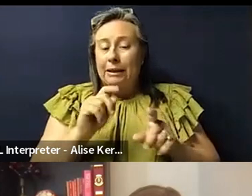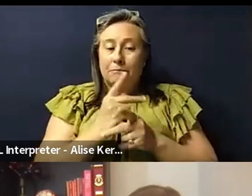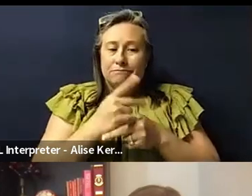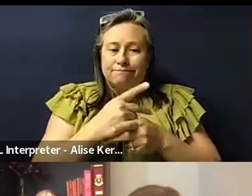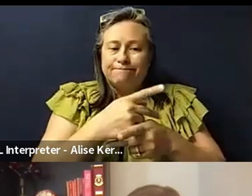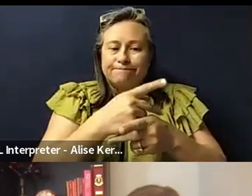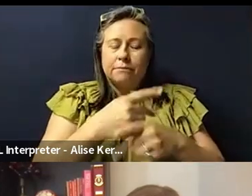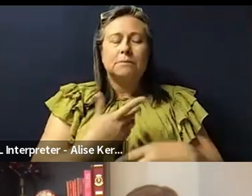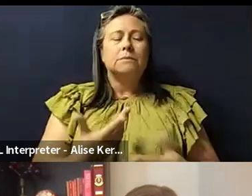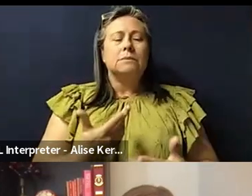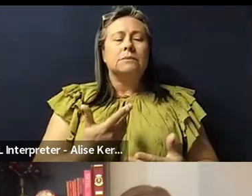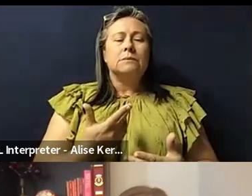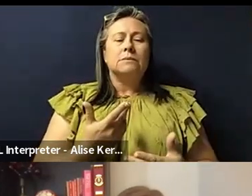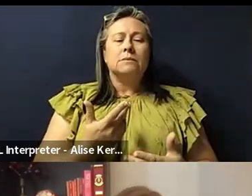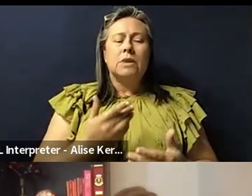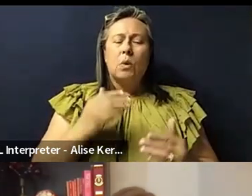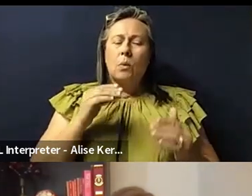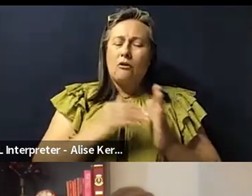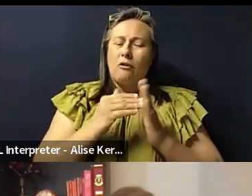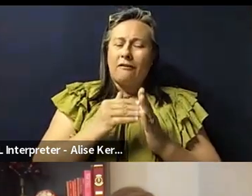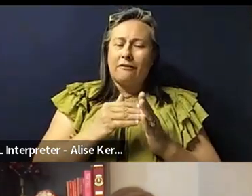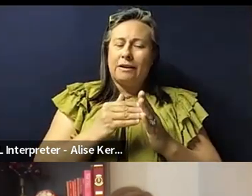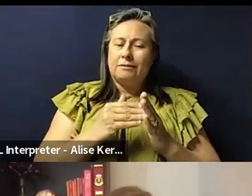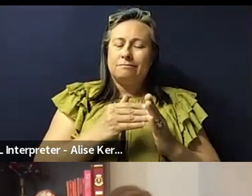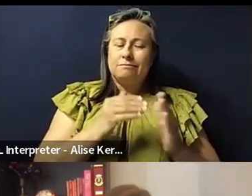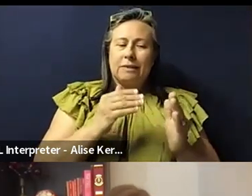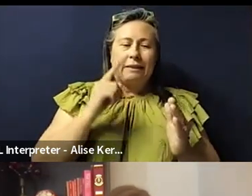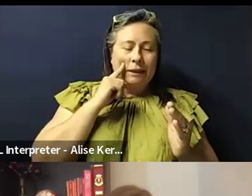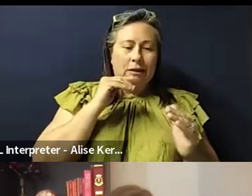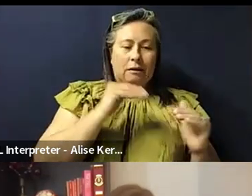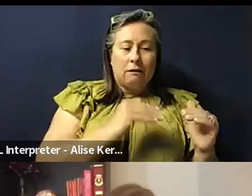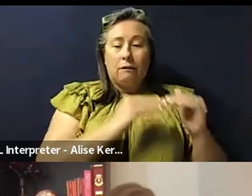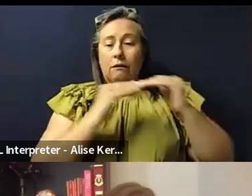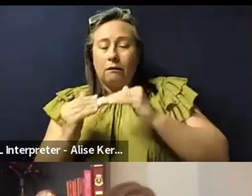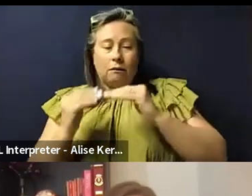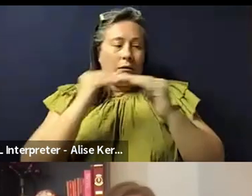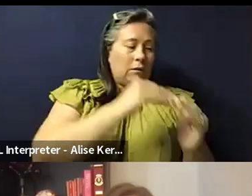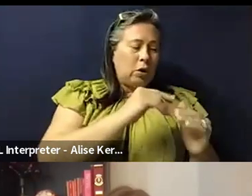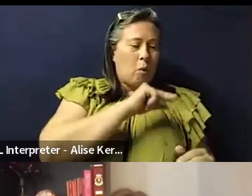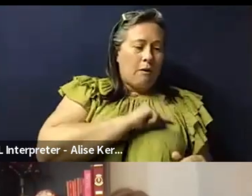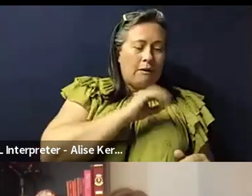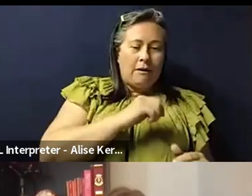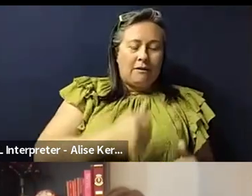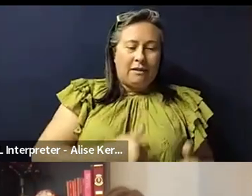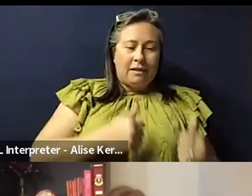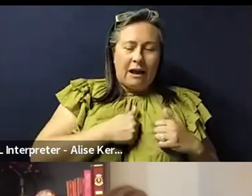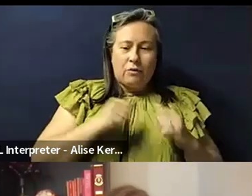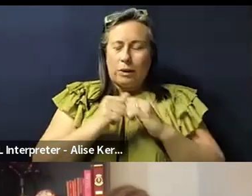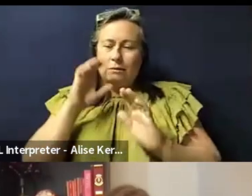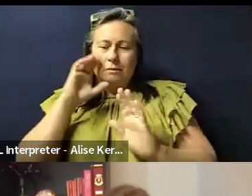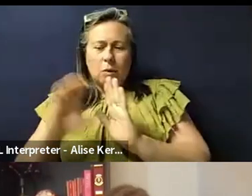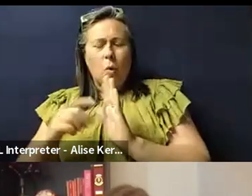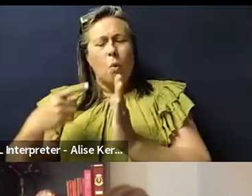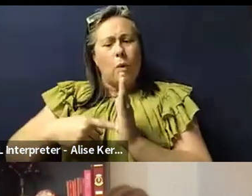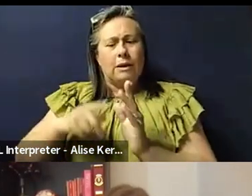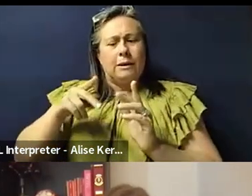that we often conflate the idea of quality of life with images of what somebody should